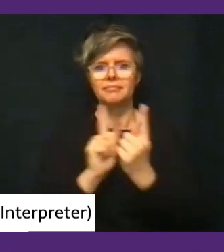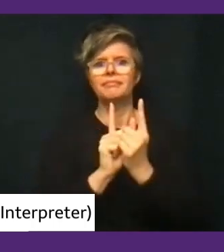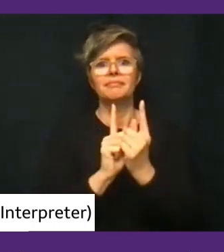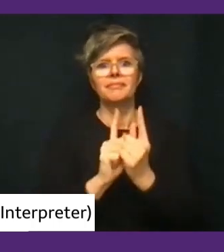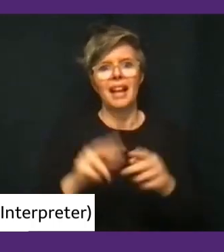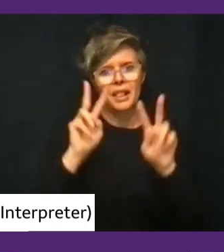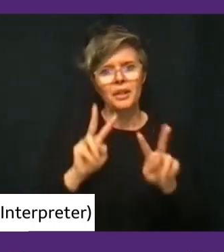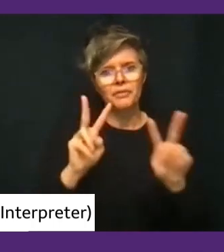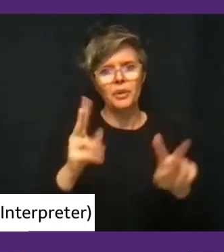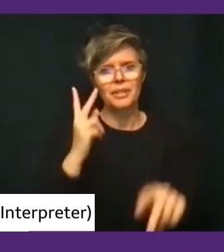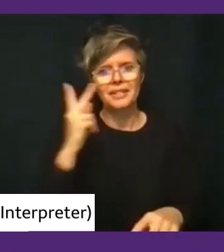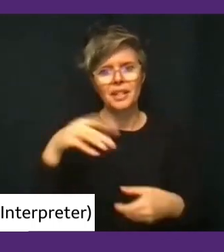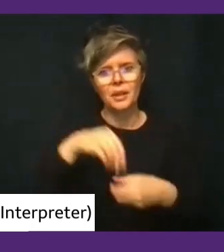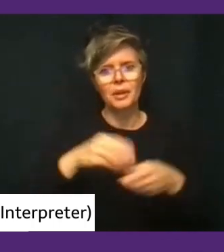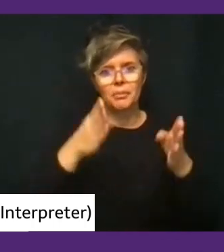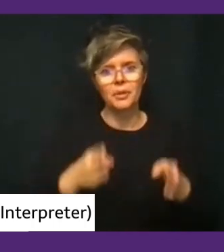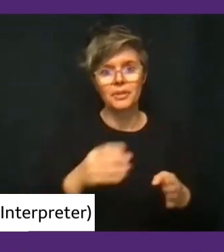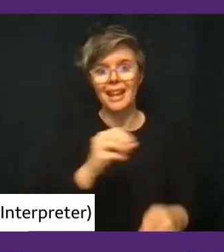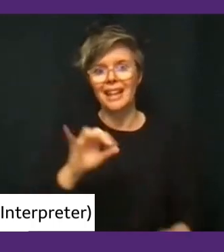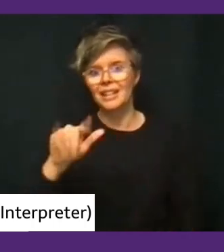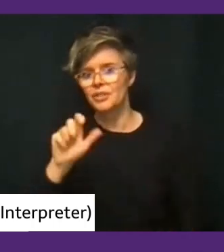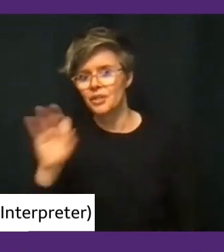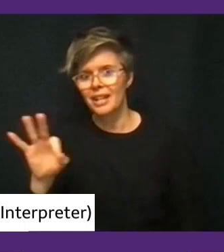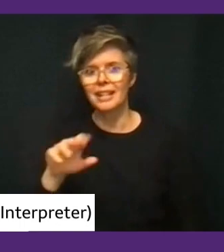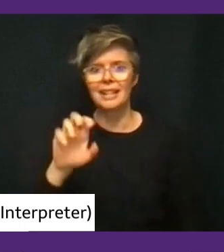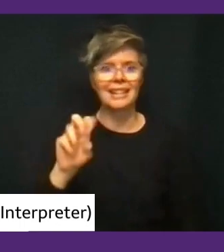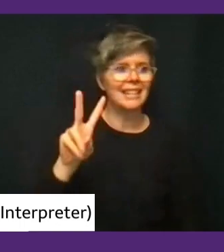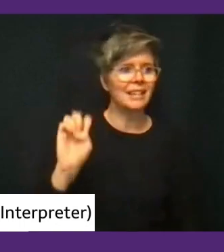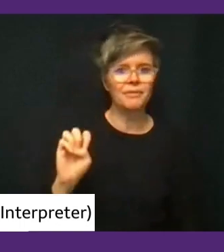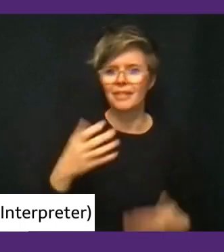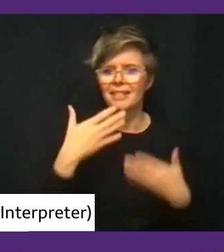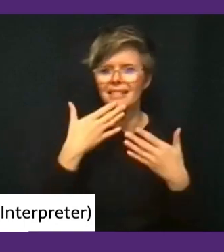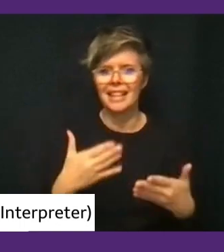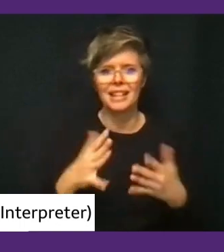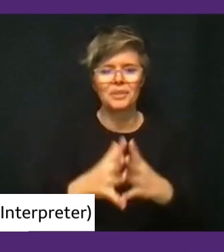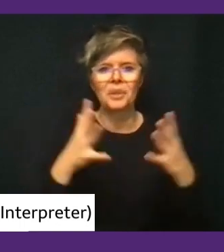you, Eve and Jenny, soon. So thank you so much for joining us, and take care.